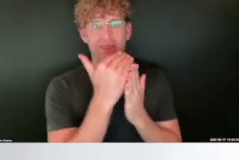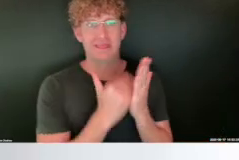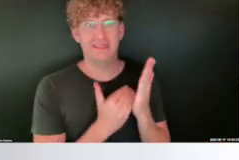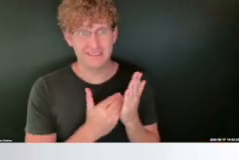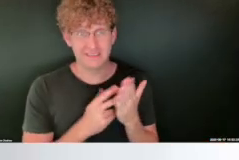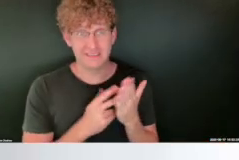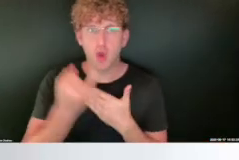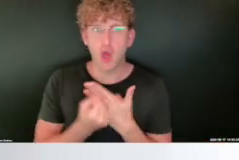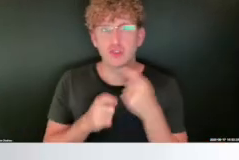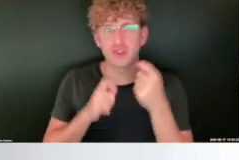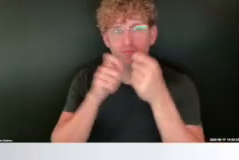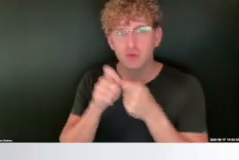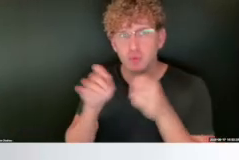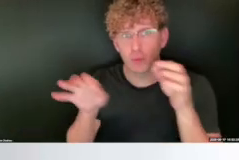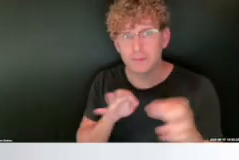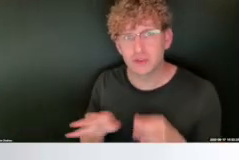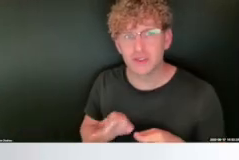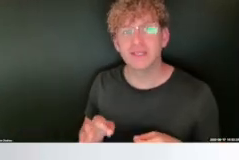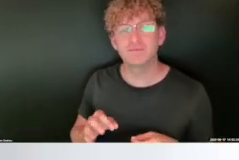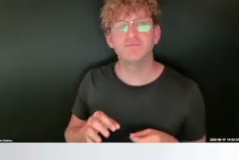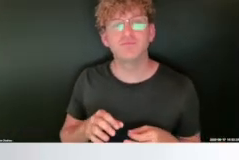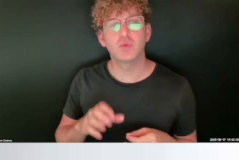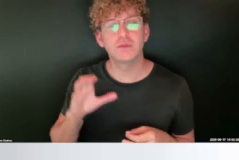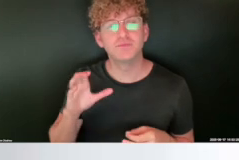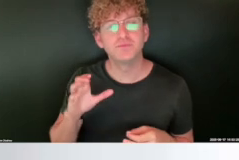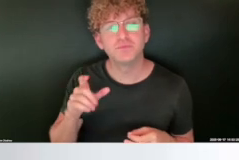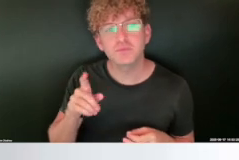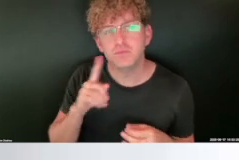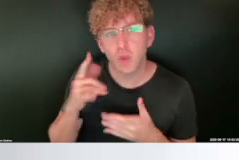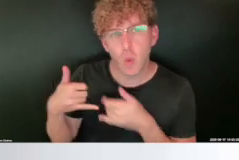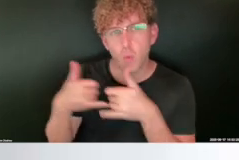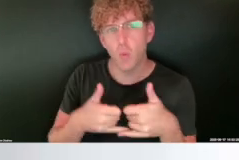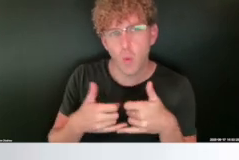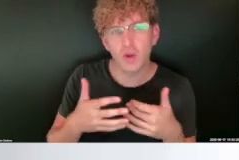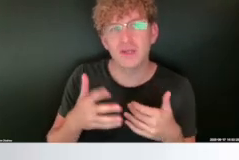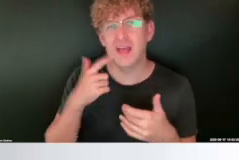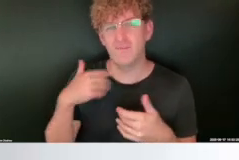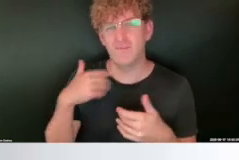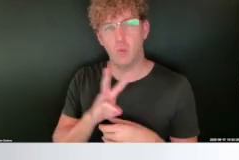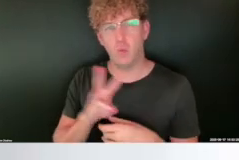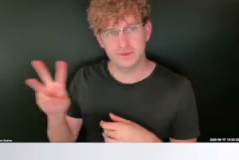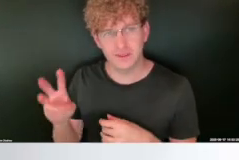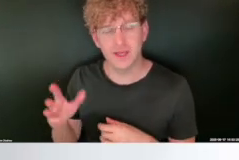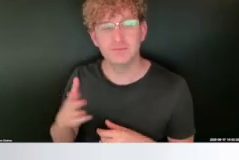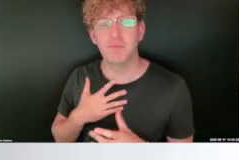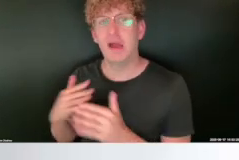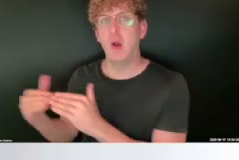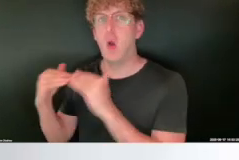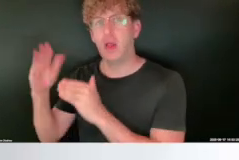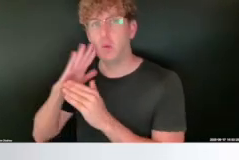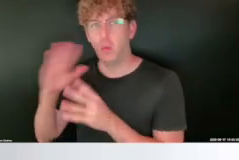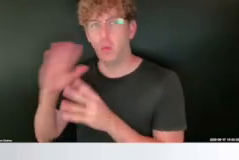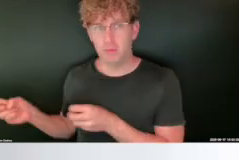website, linked on this slide, and my colleague can also drop the link in the chat. The administrator team provides robust